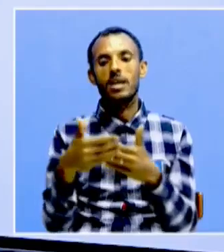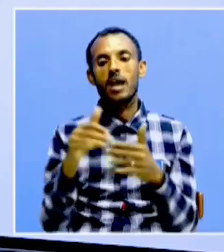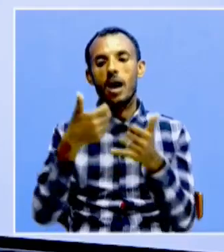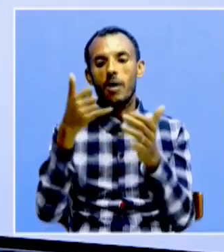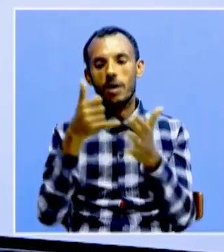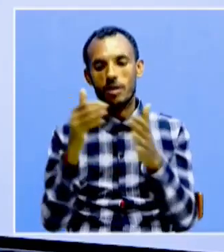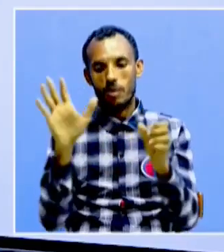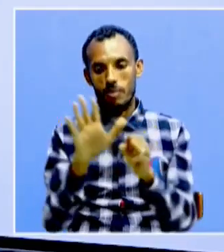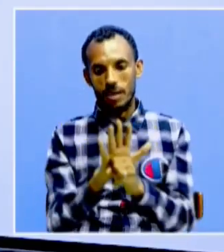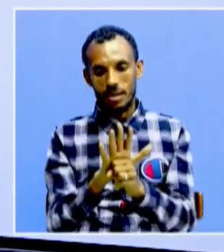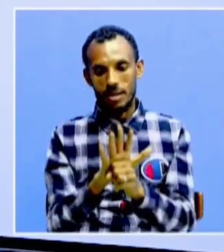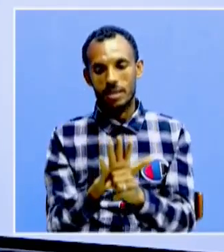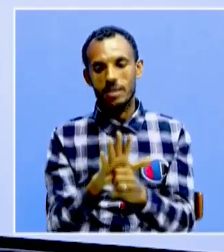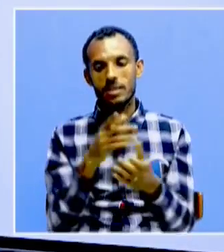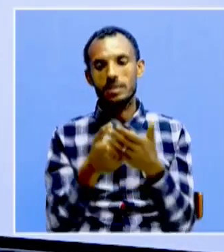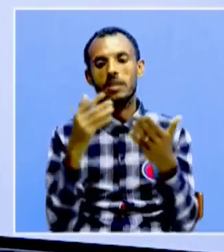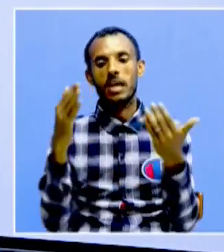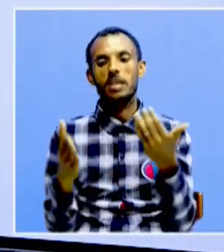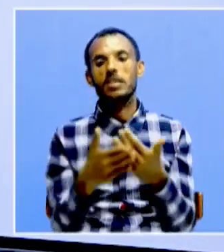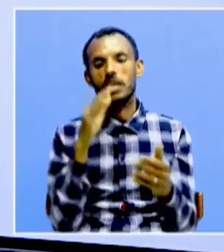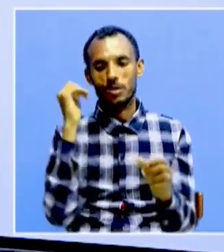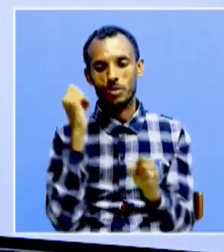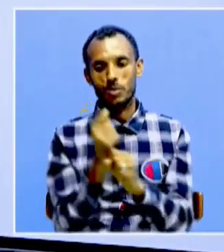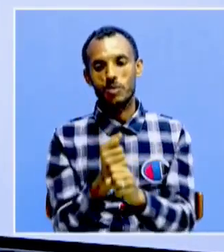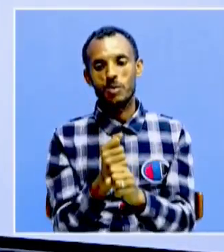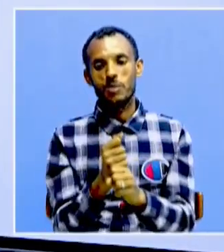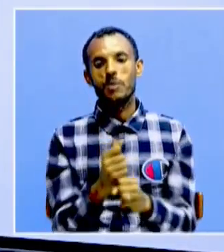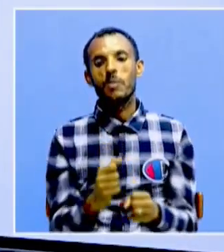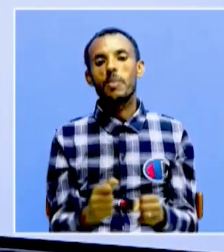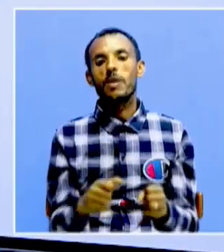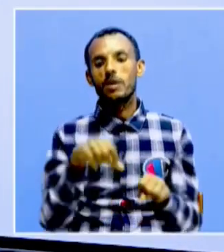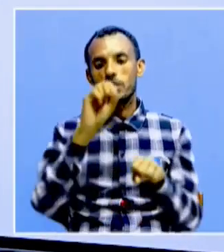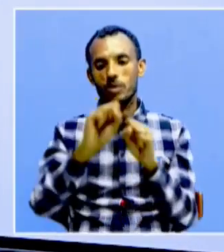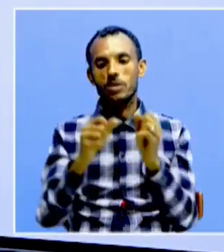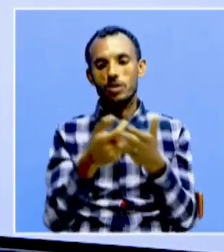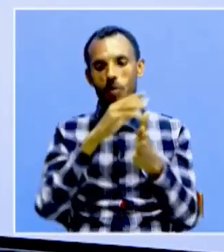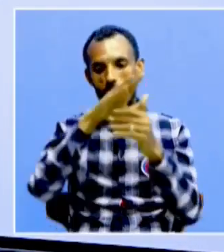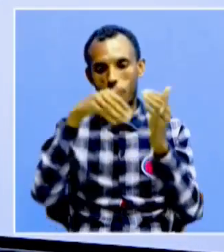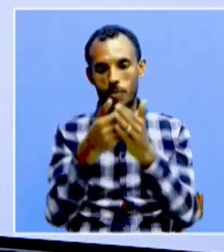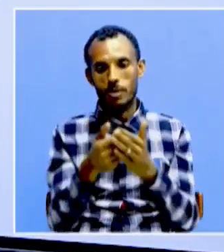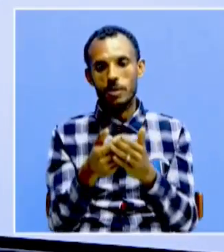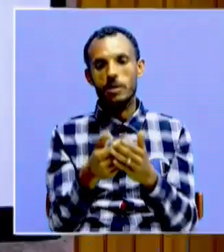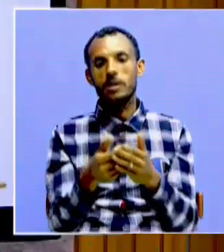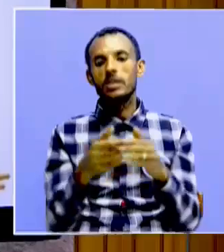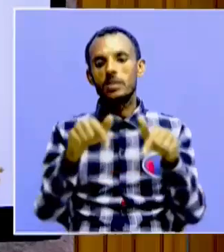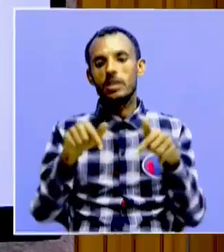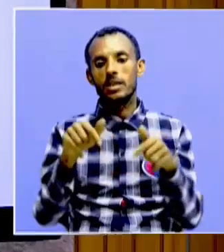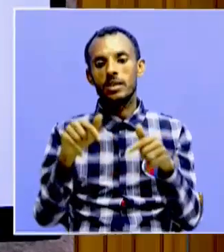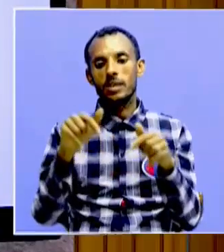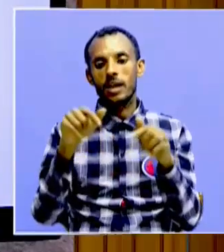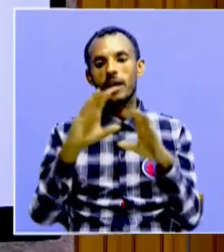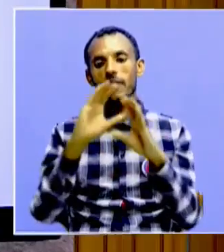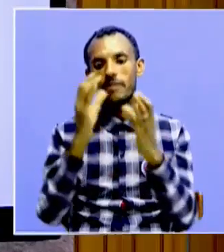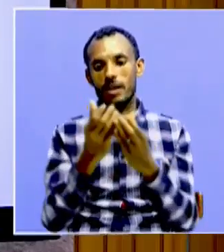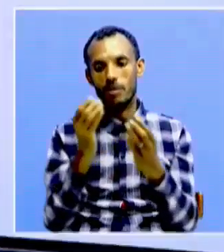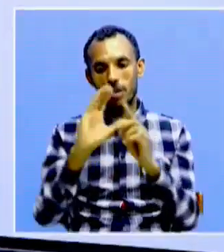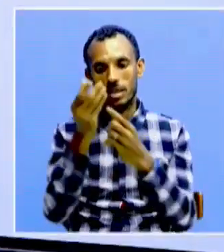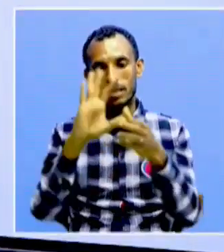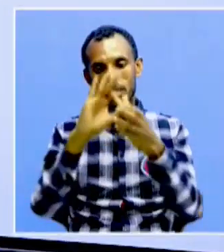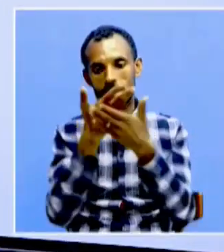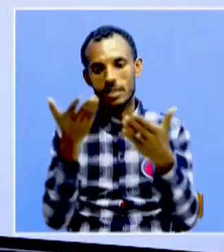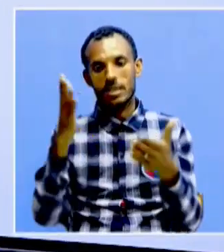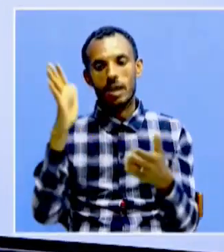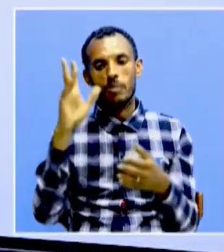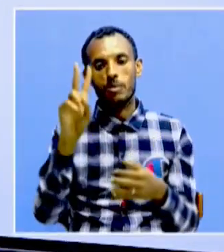completed. That would be easier to do the rest. Okay? So this is all what I have for today, which is conditional sentence type